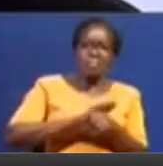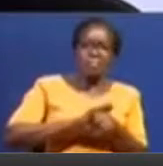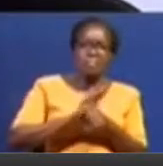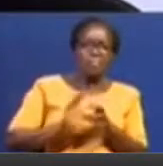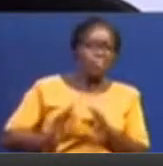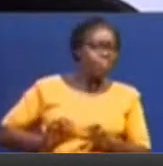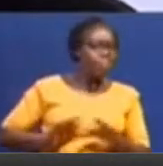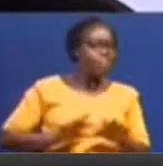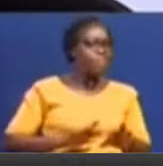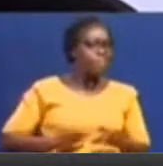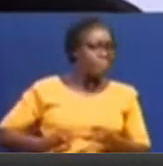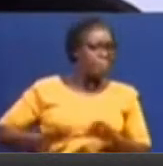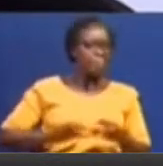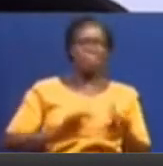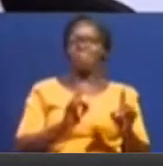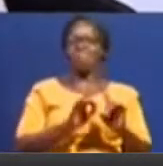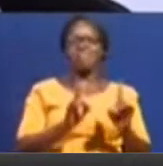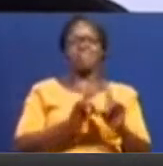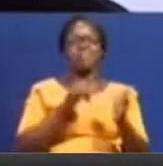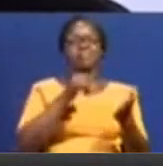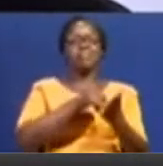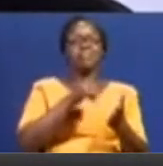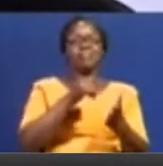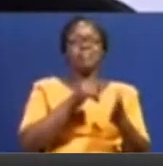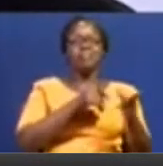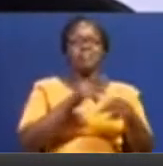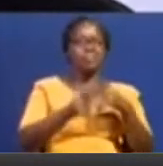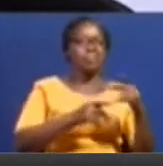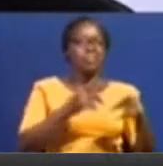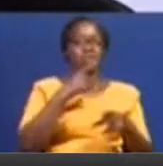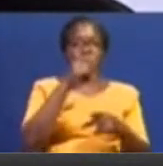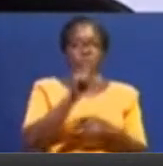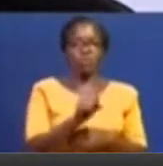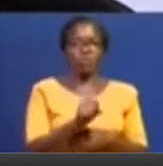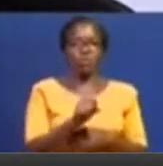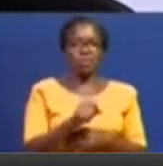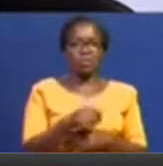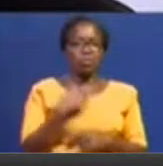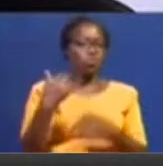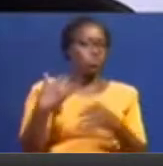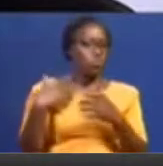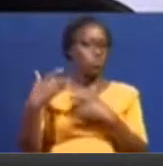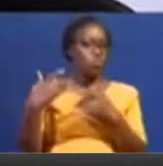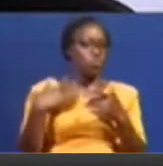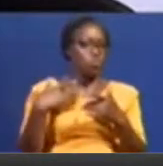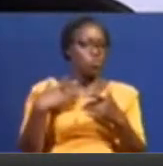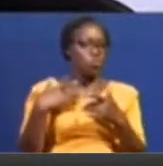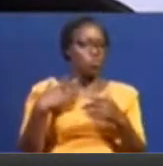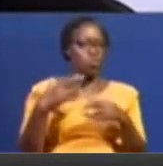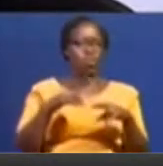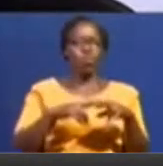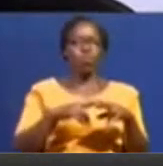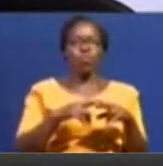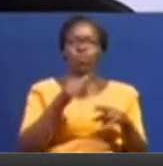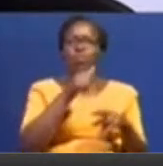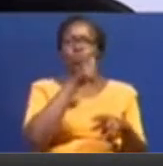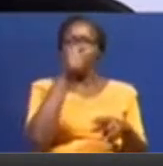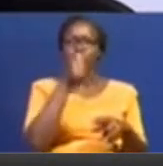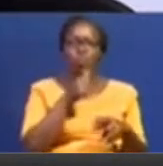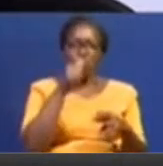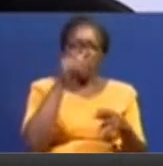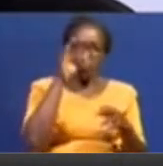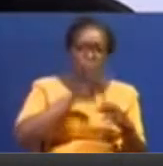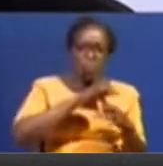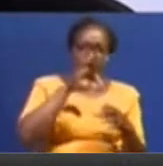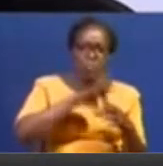one polling station that may hinder the processes. So my concern is on the secret